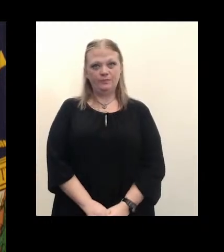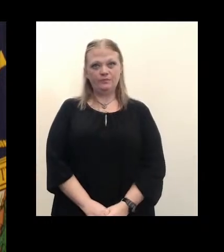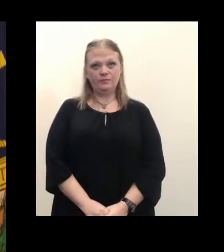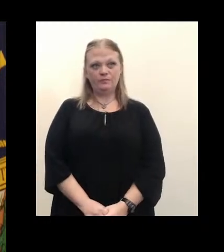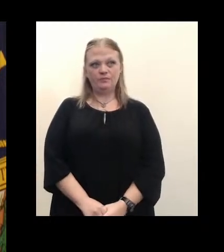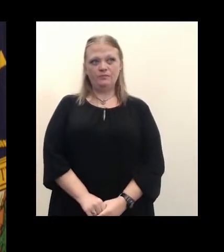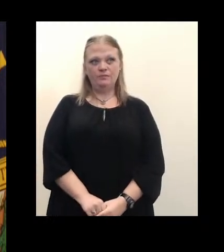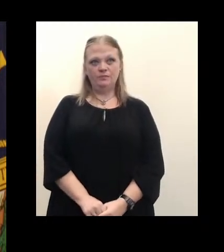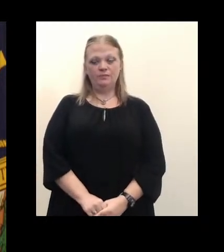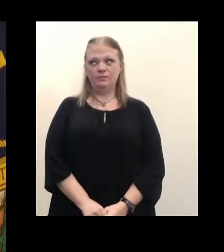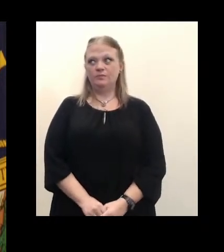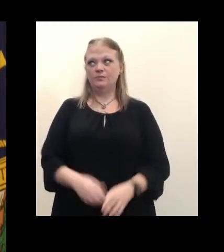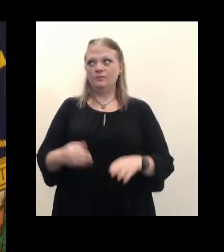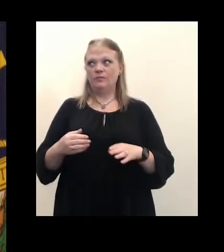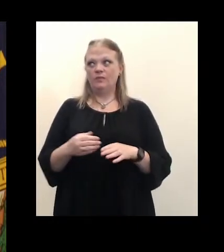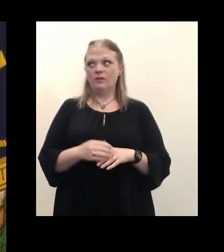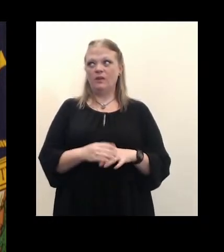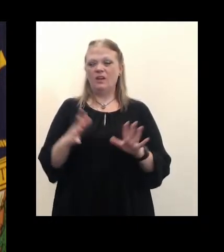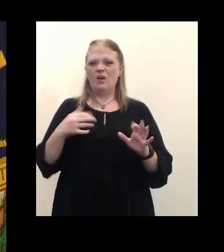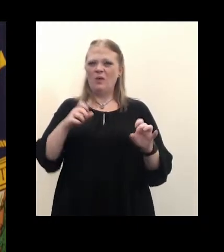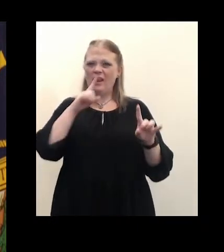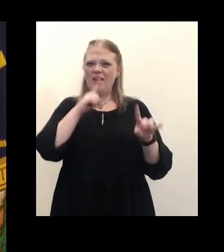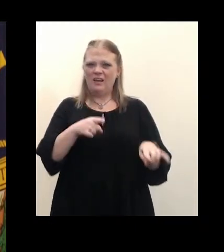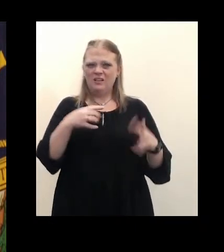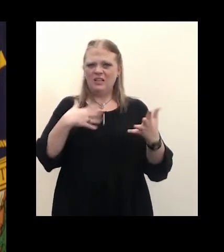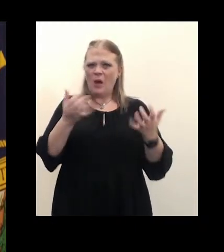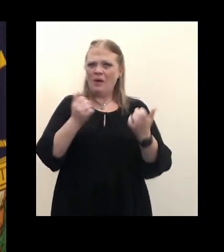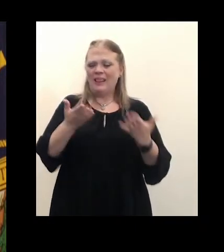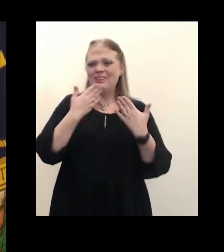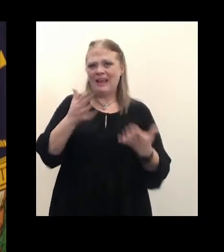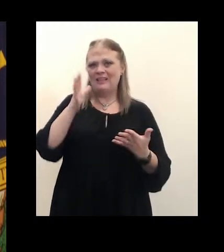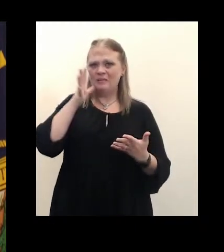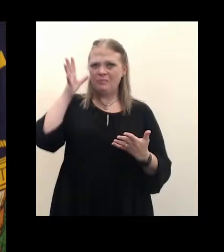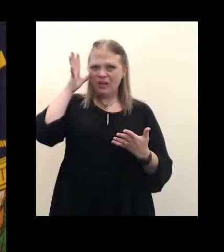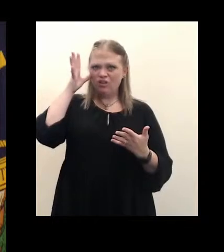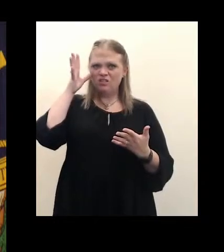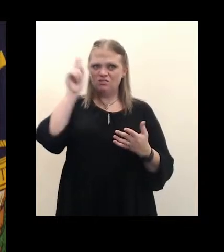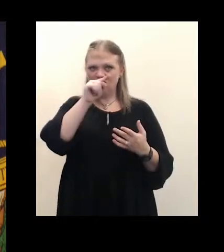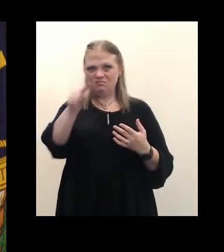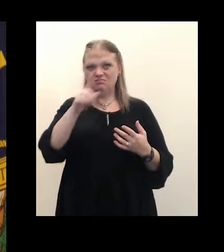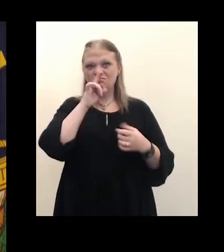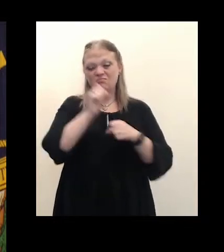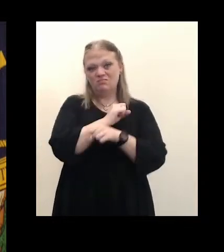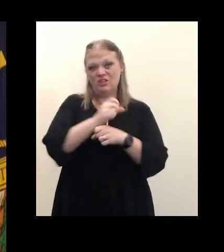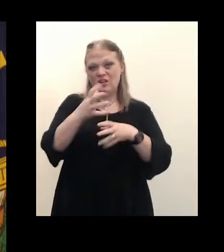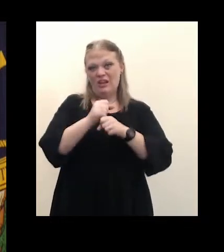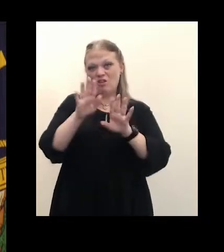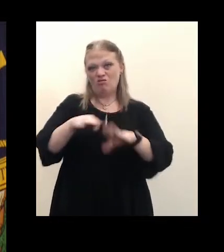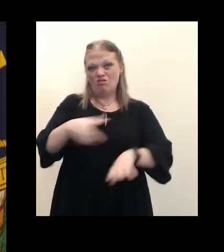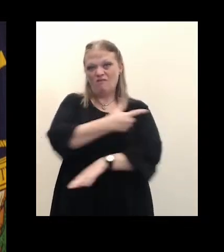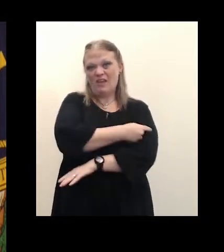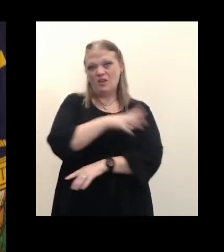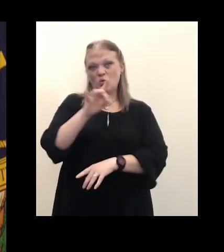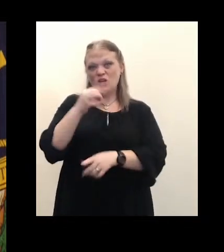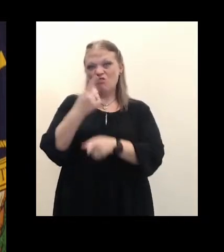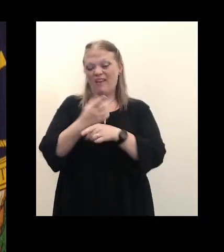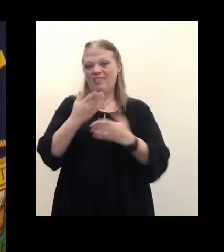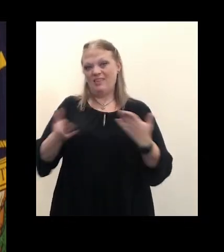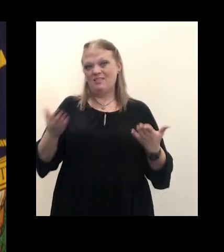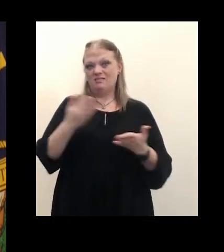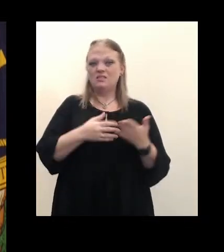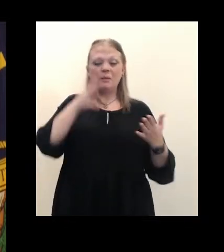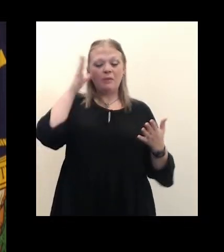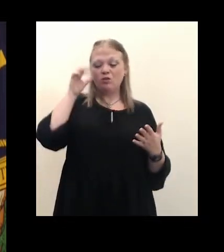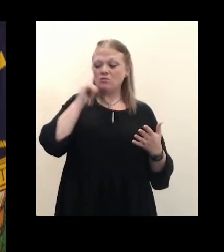And just before I take the next question, I want to thank the parents out there who actually got their children vaccinated, who did the right thing. Yeah, there's some parents who haven't. They